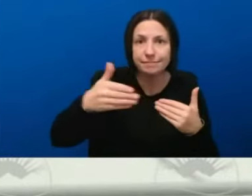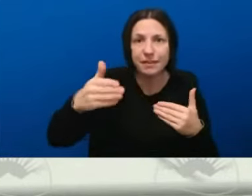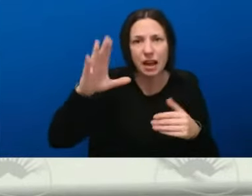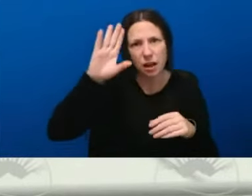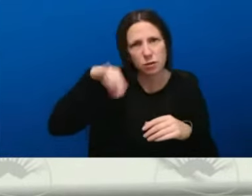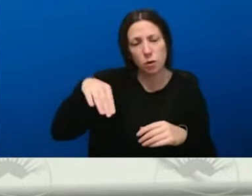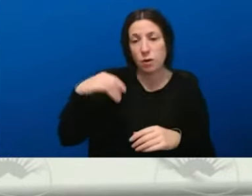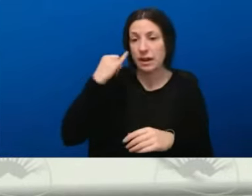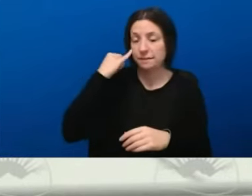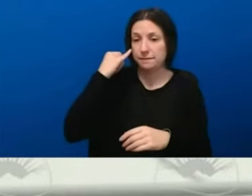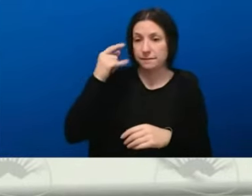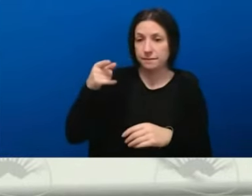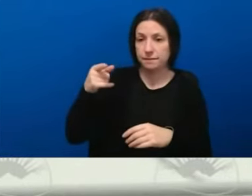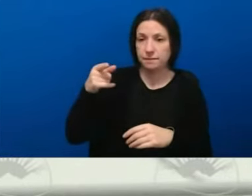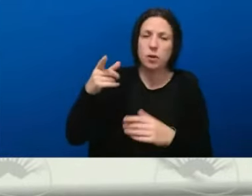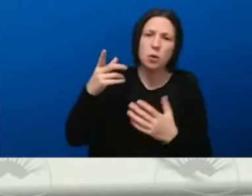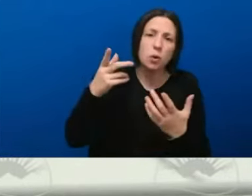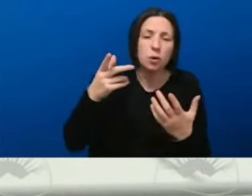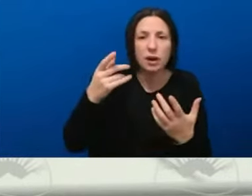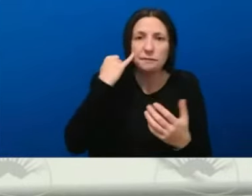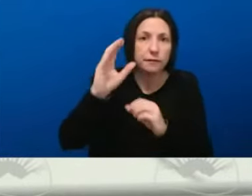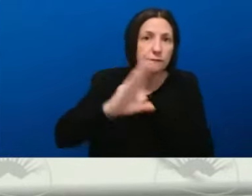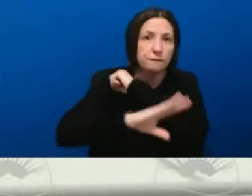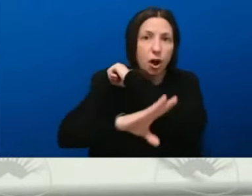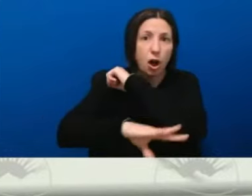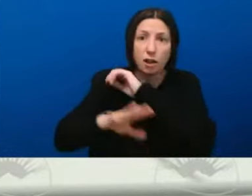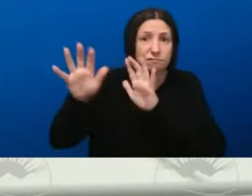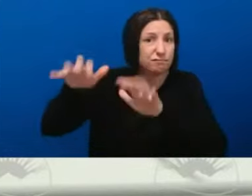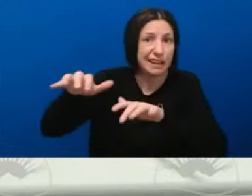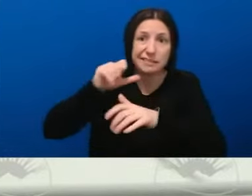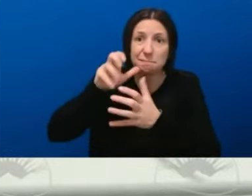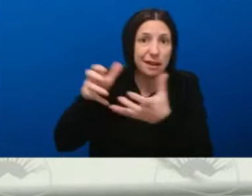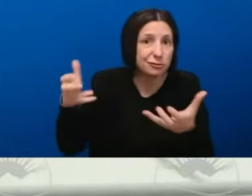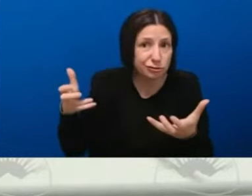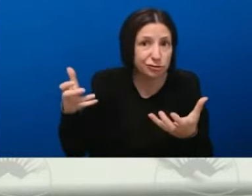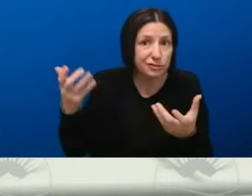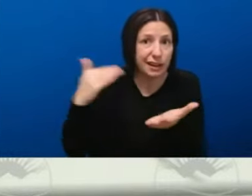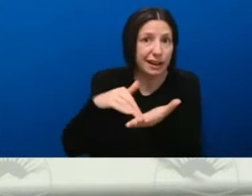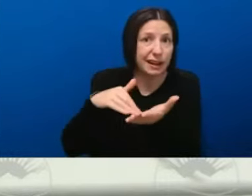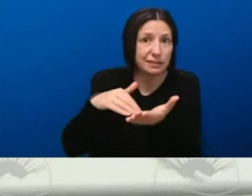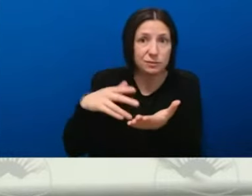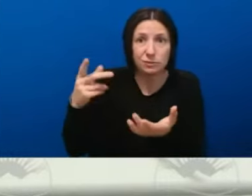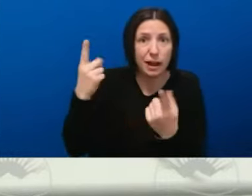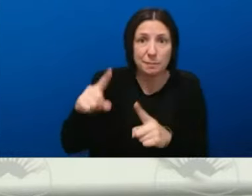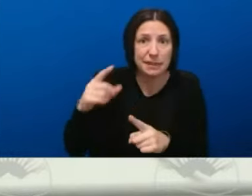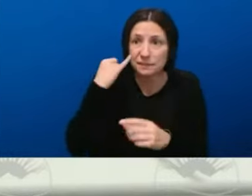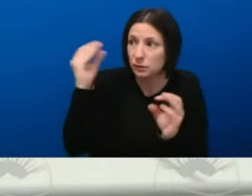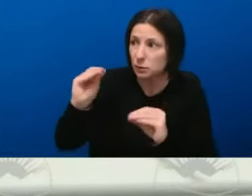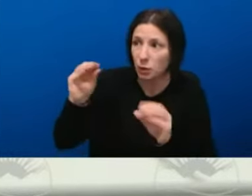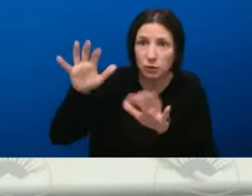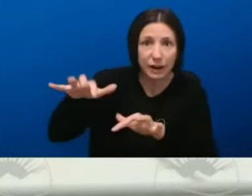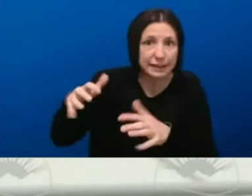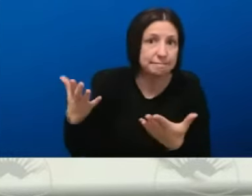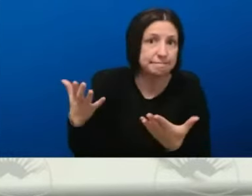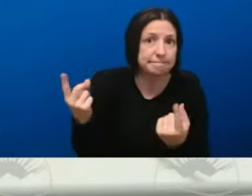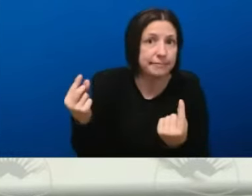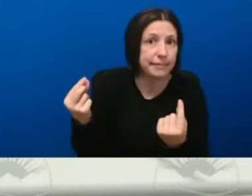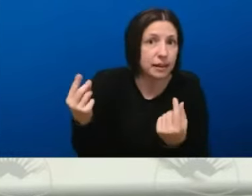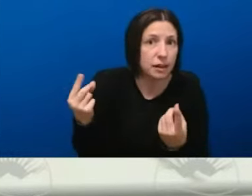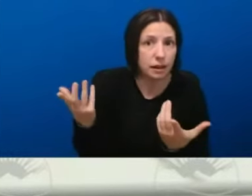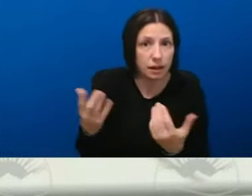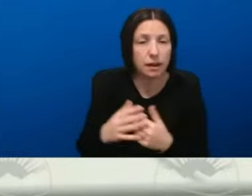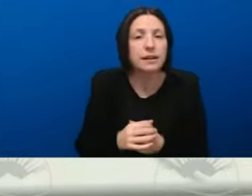plans in place? I know we're counting on rain this fall to kind of ease the drought conditions, but what happens if we don't see that rain?